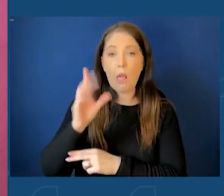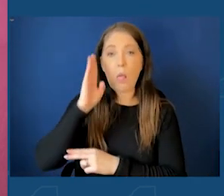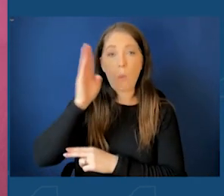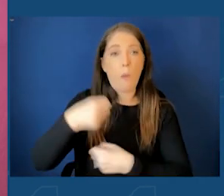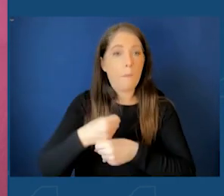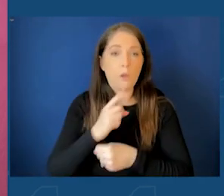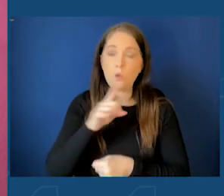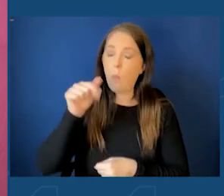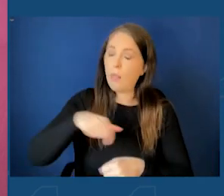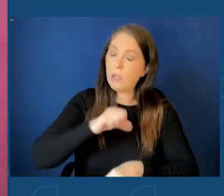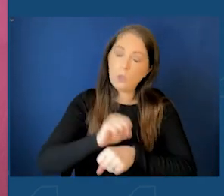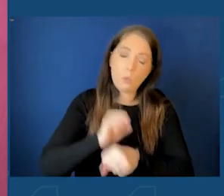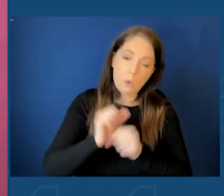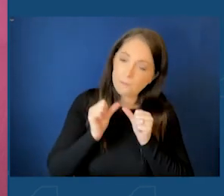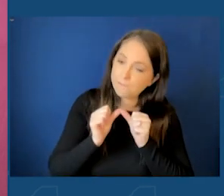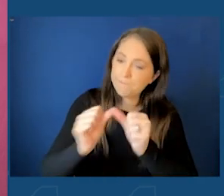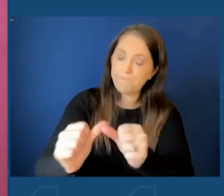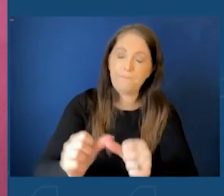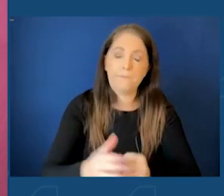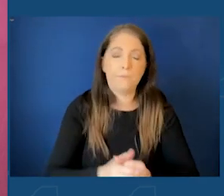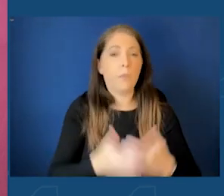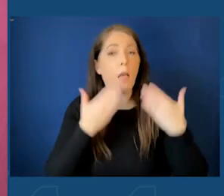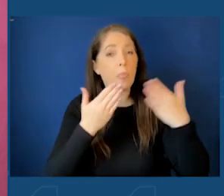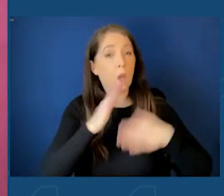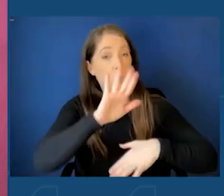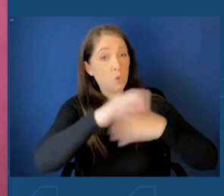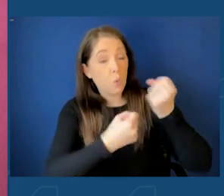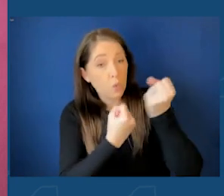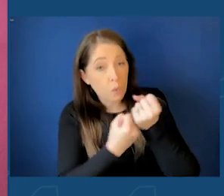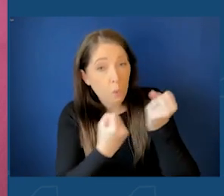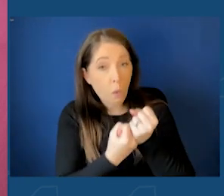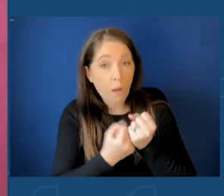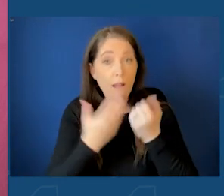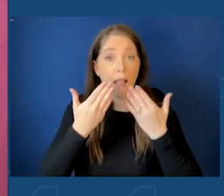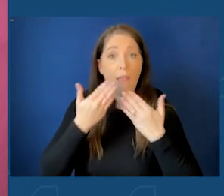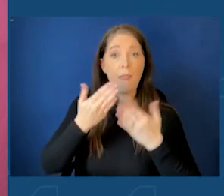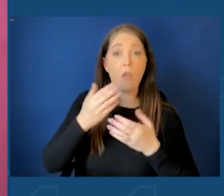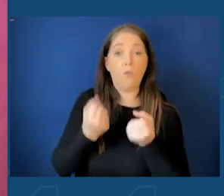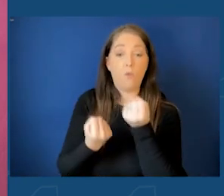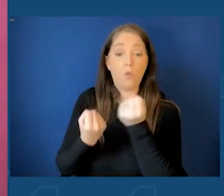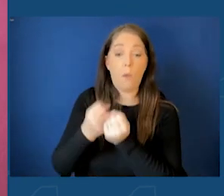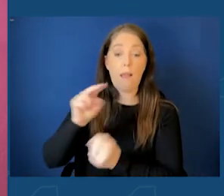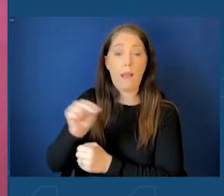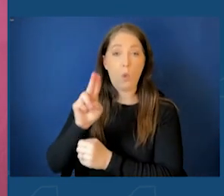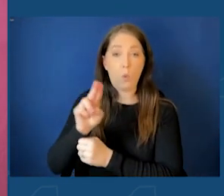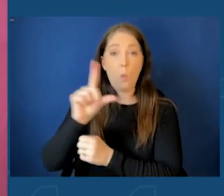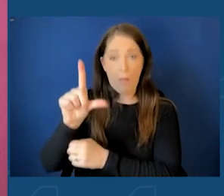continues. Thank you all for your support and for your support of the National Urban League.